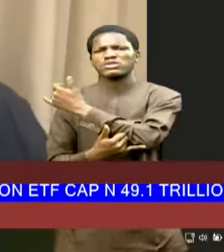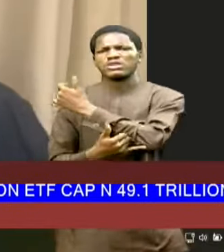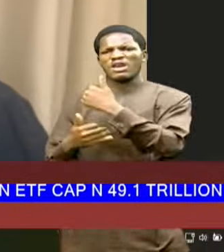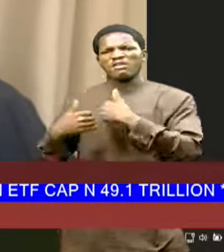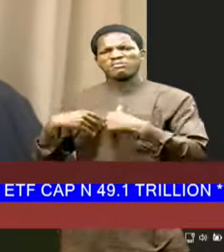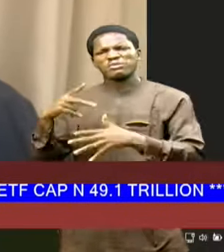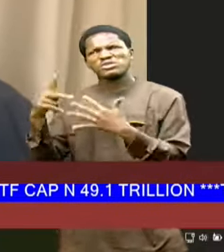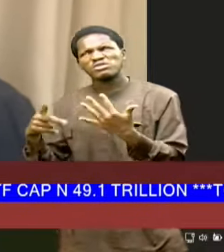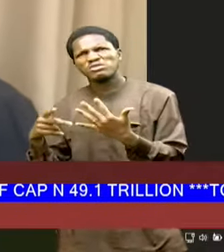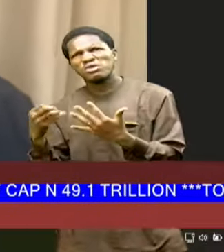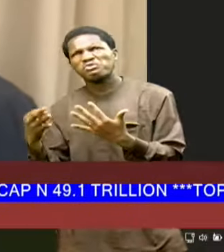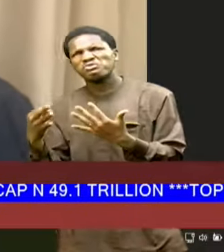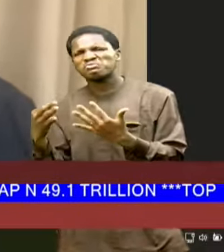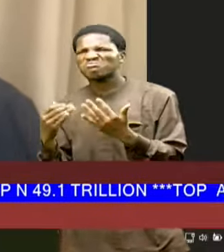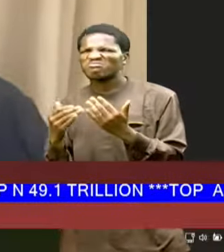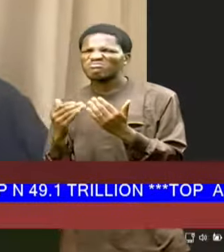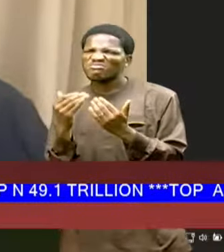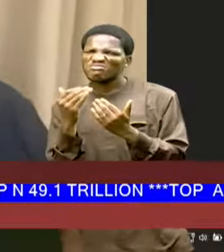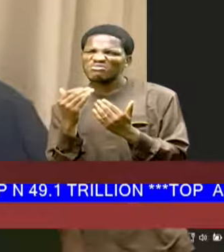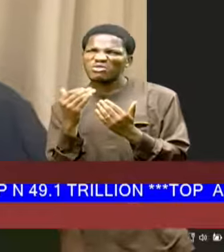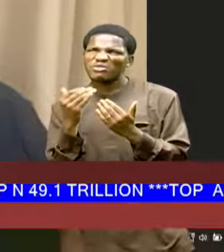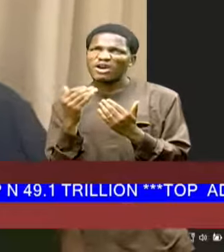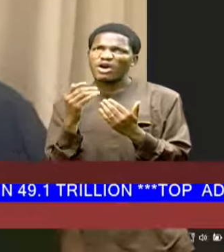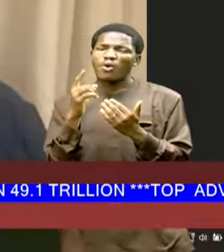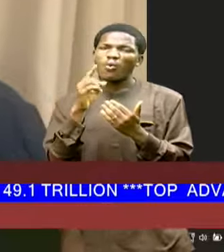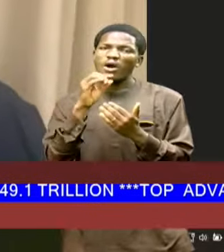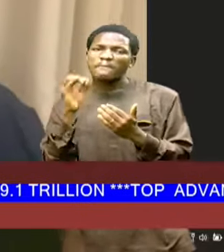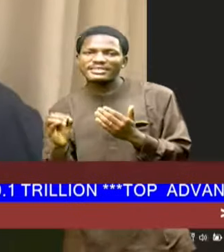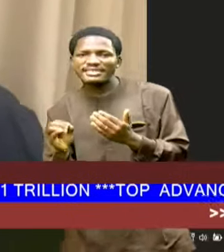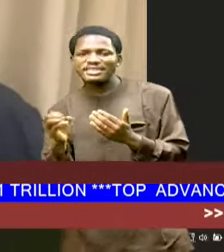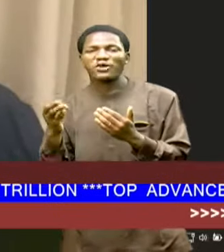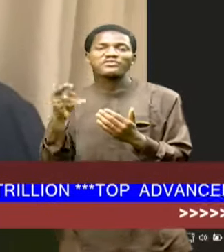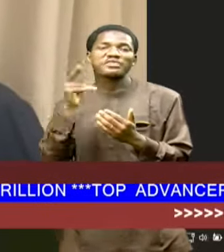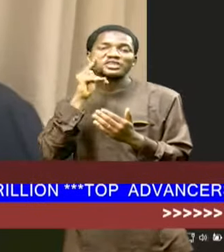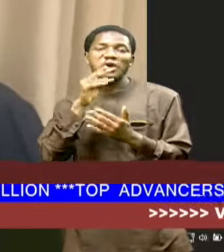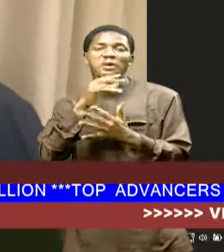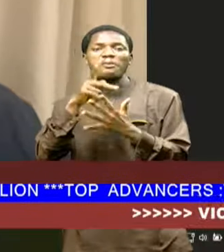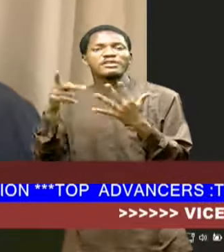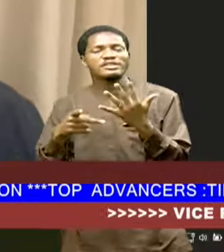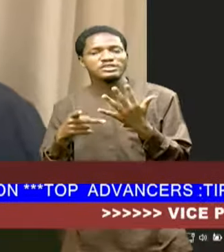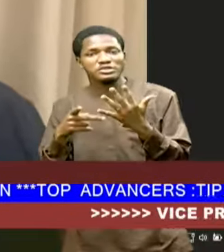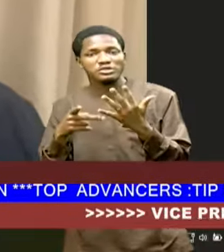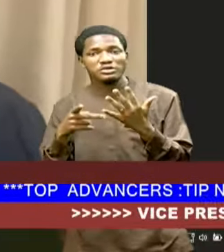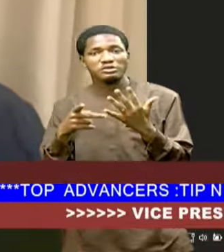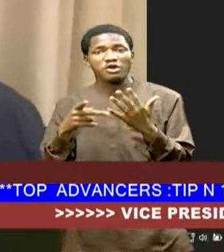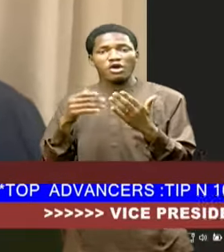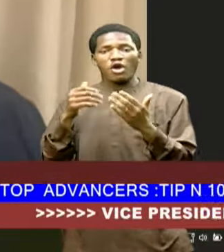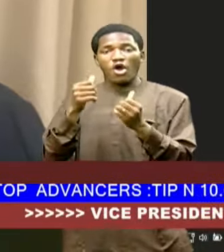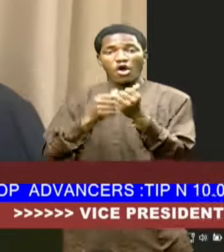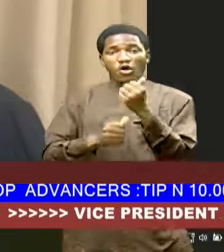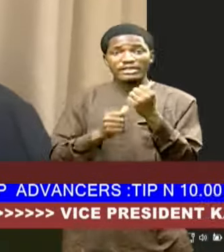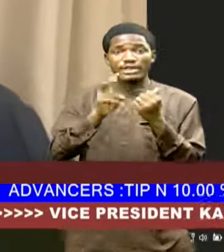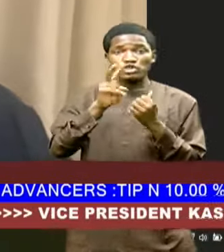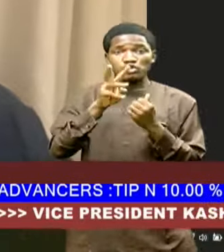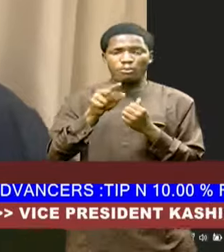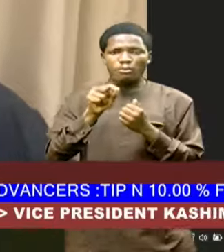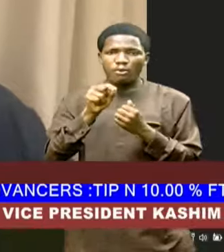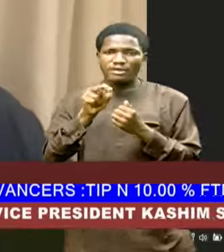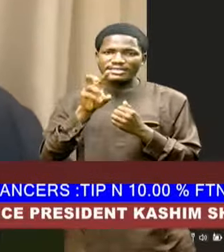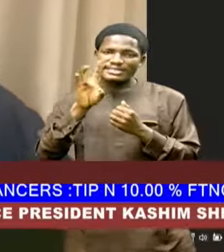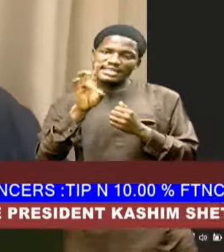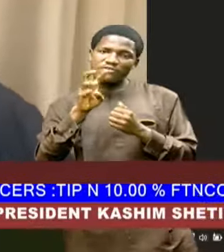population of just a little over 1% of Nigerian population, because it's about a little under 2.7 million people. But